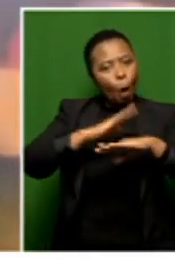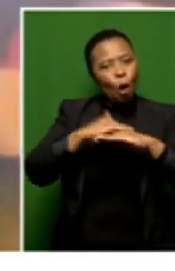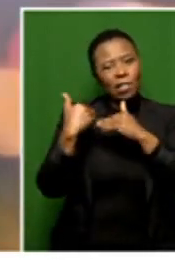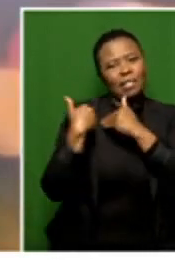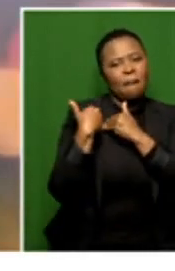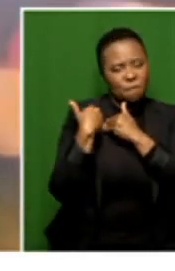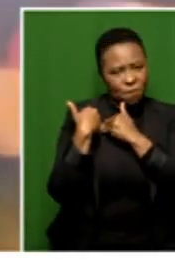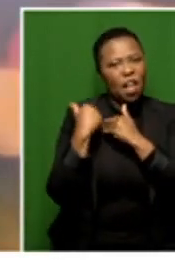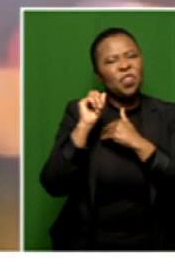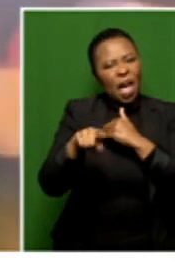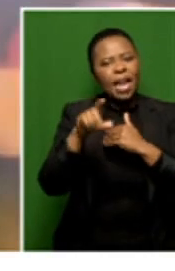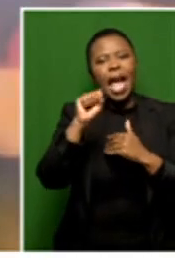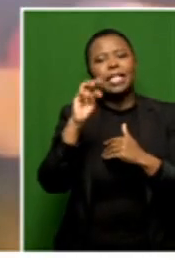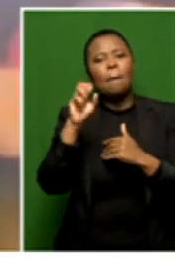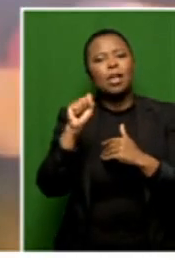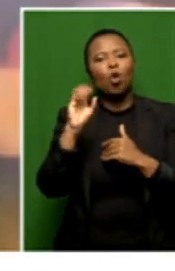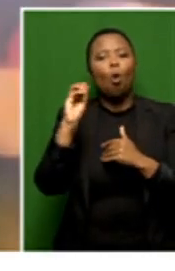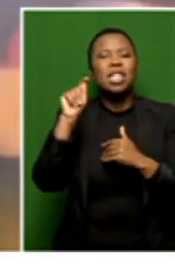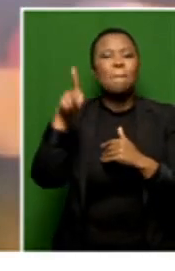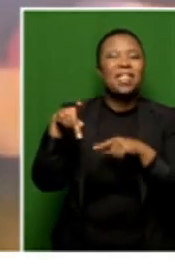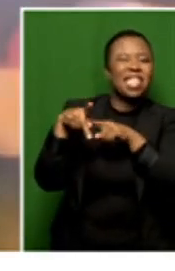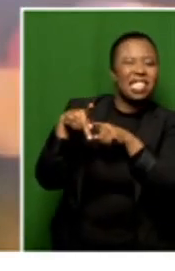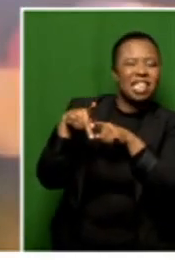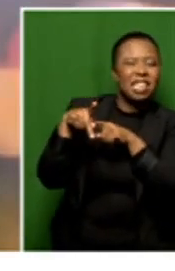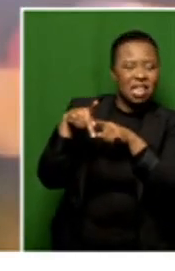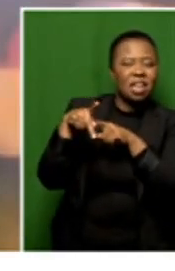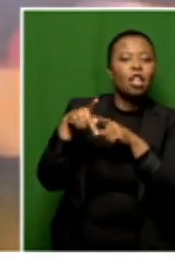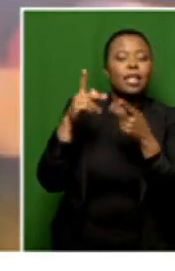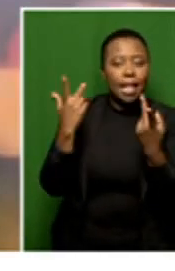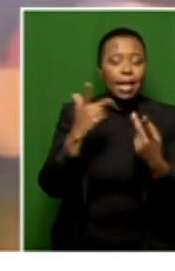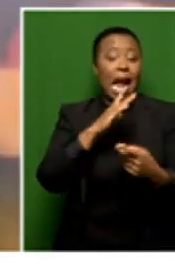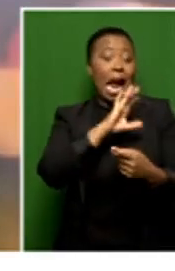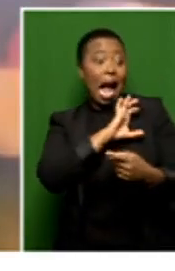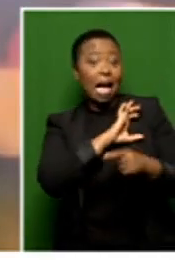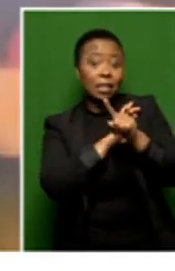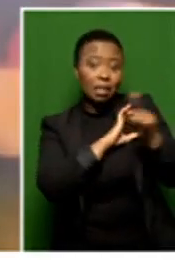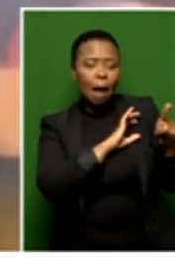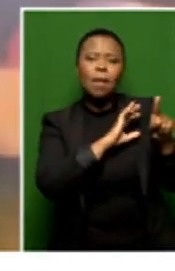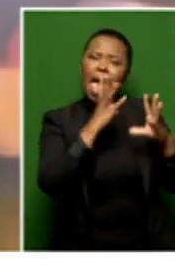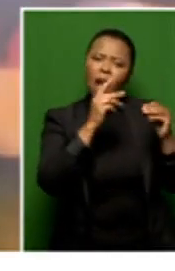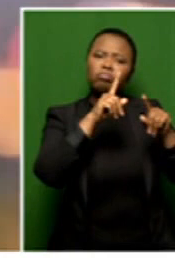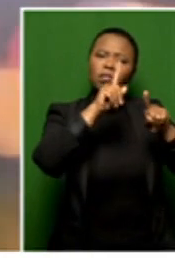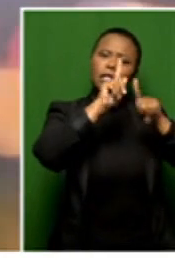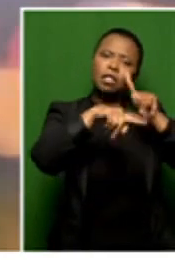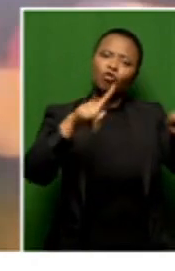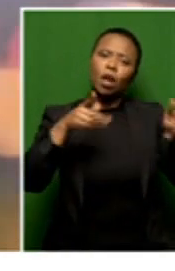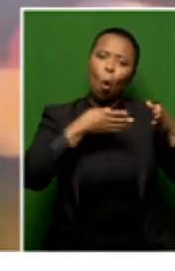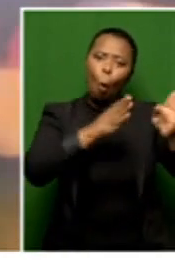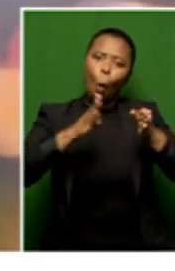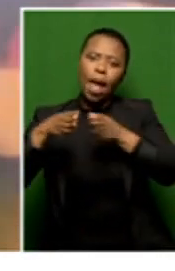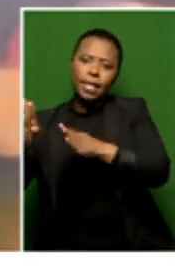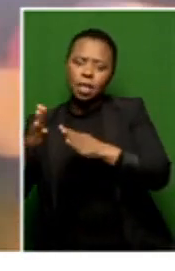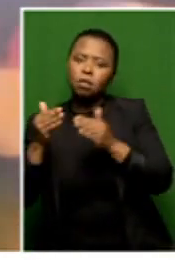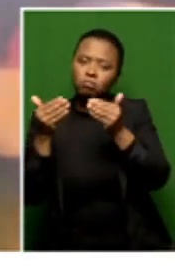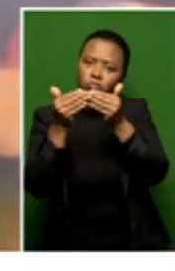secure than using SMS OTP. And then from the end customer, there's various ways in which you can keep your guard up